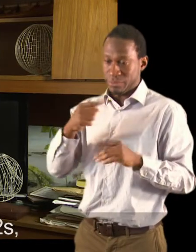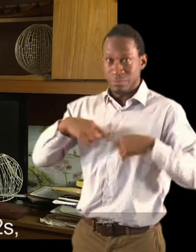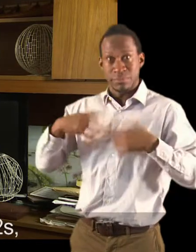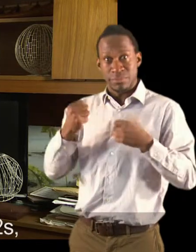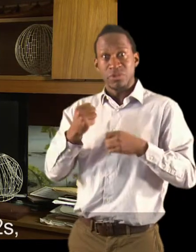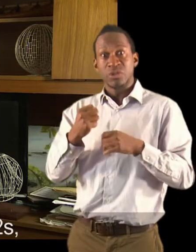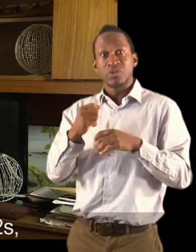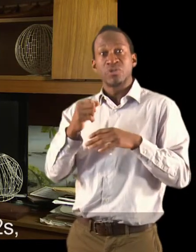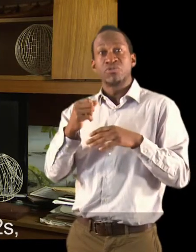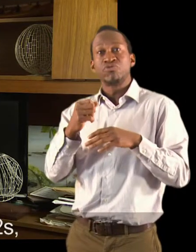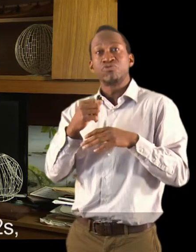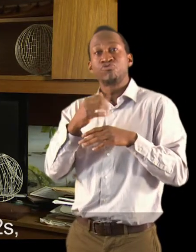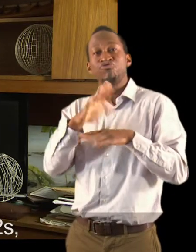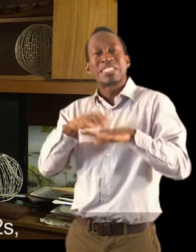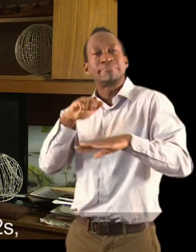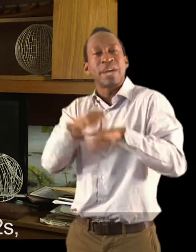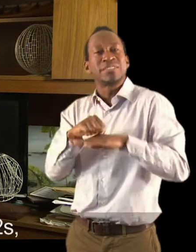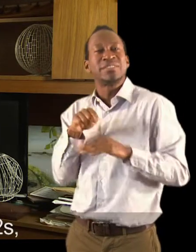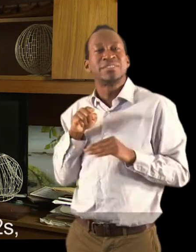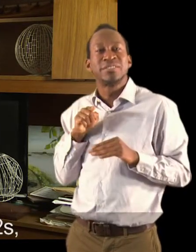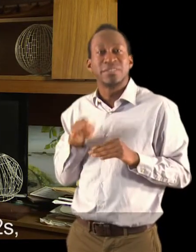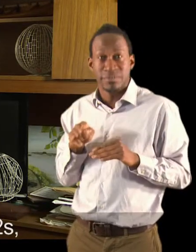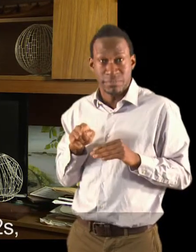had the V2s,